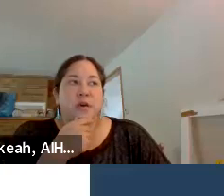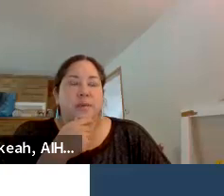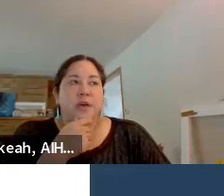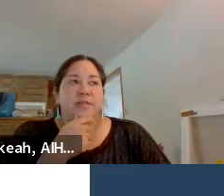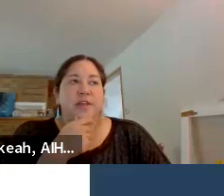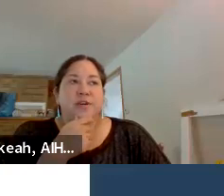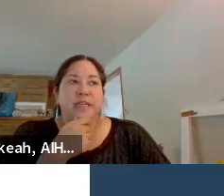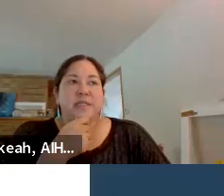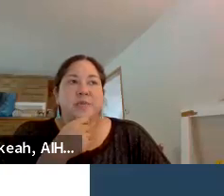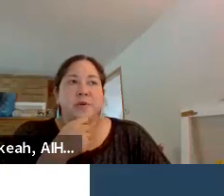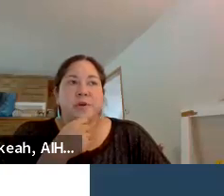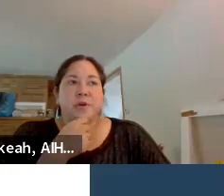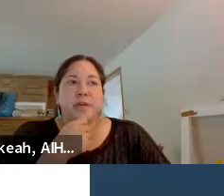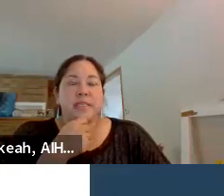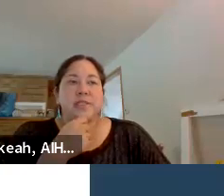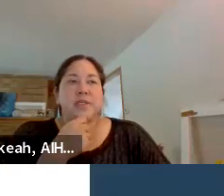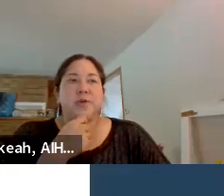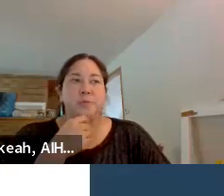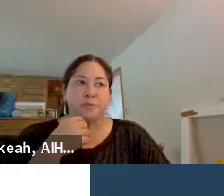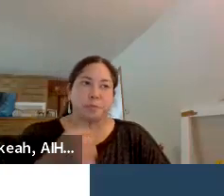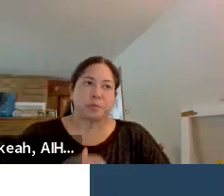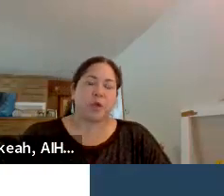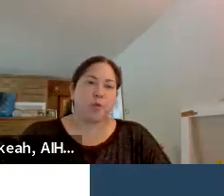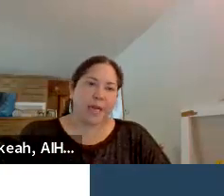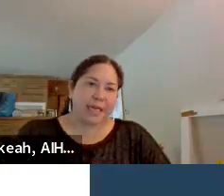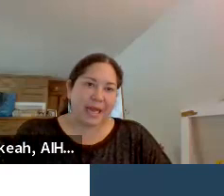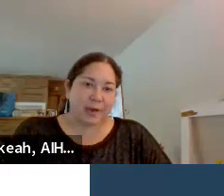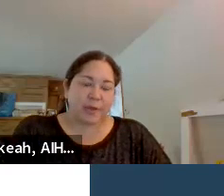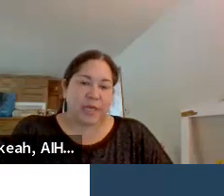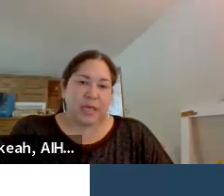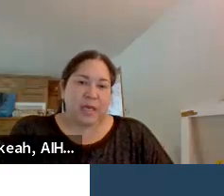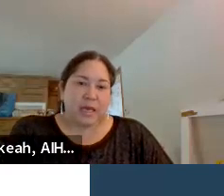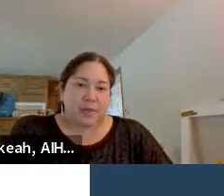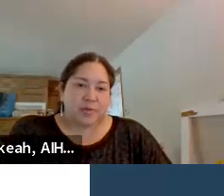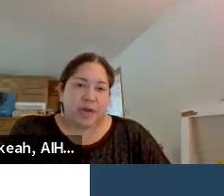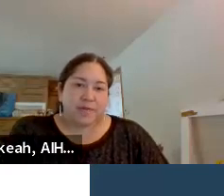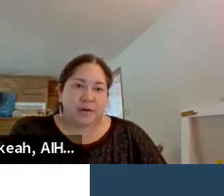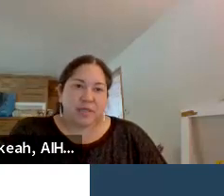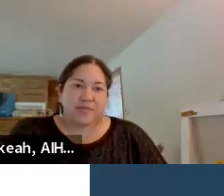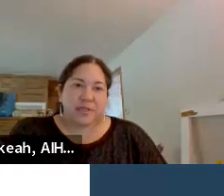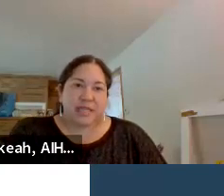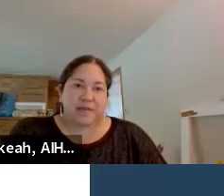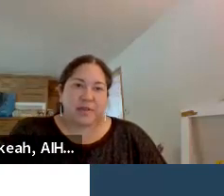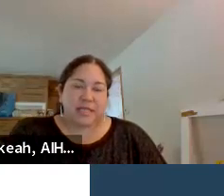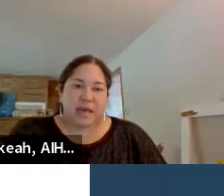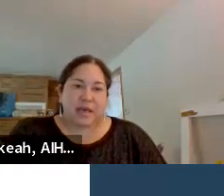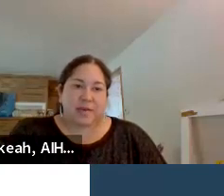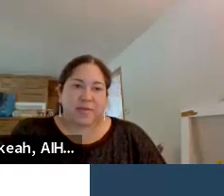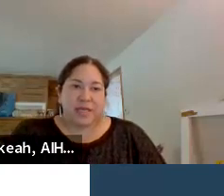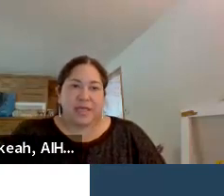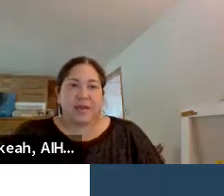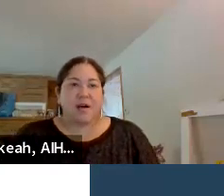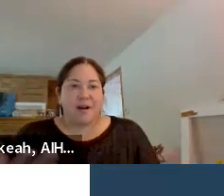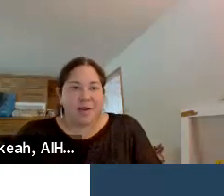to codify the crisis protocol process. So right now, tribes, there are different levels